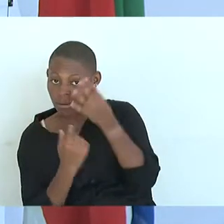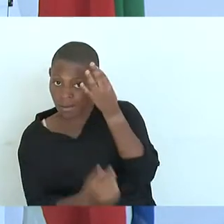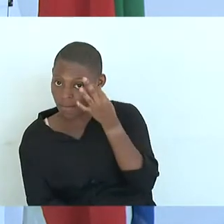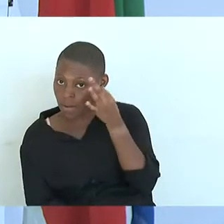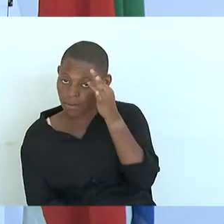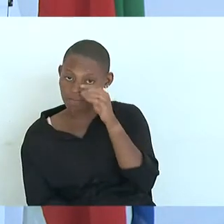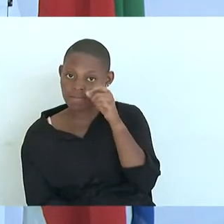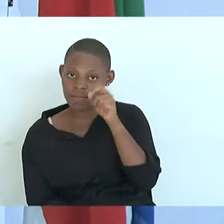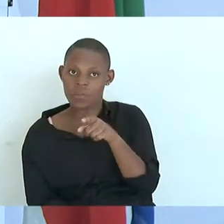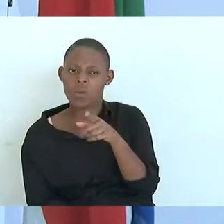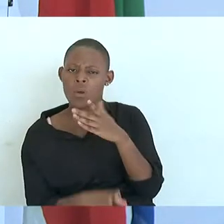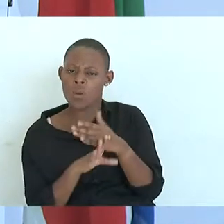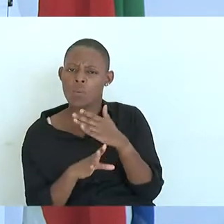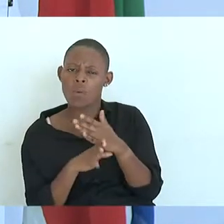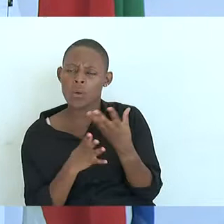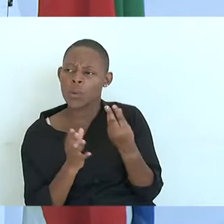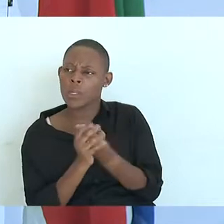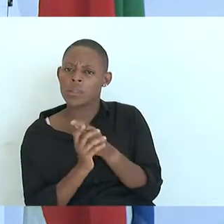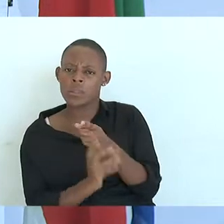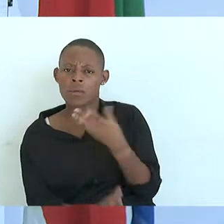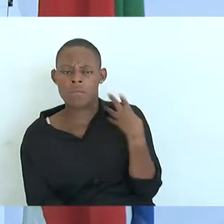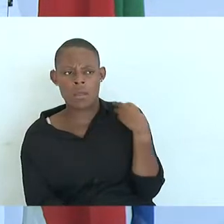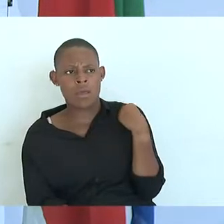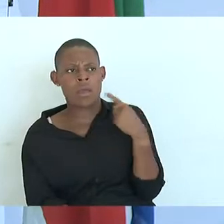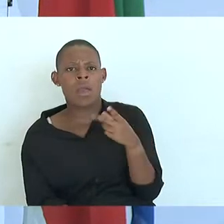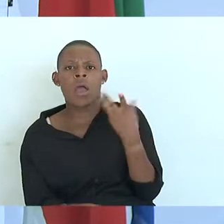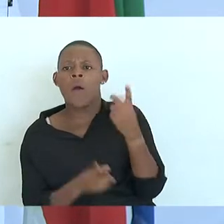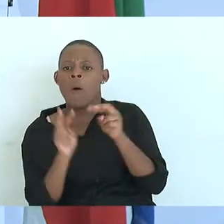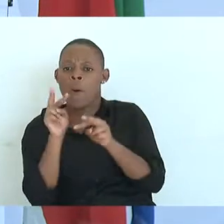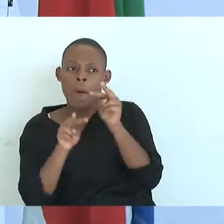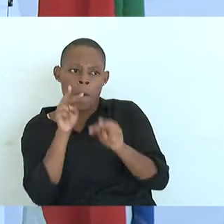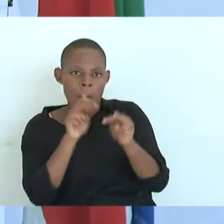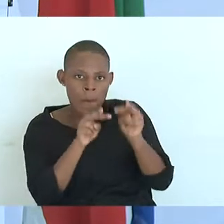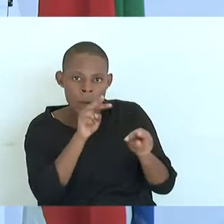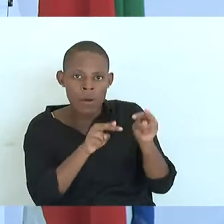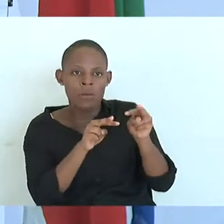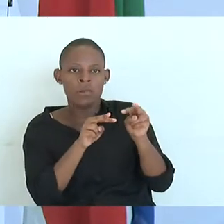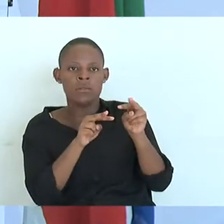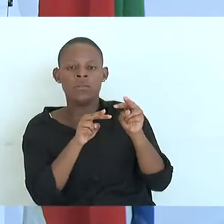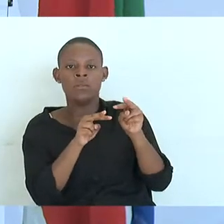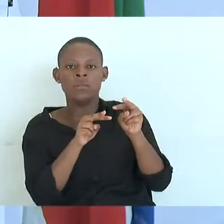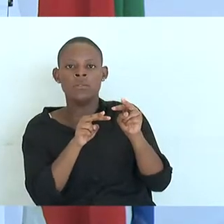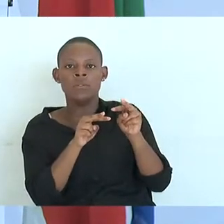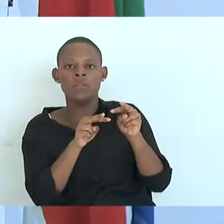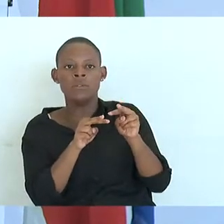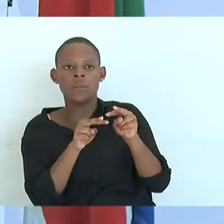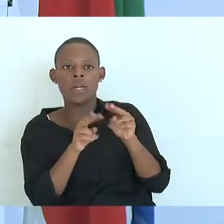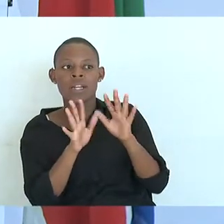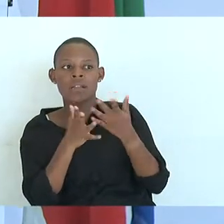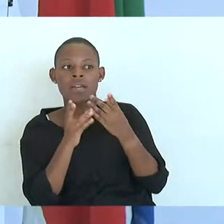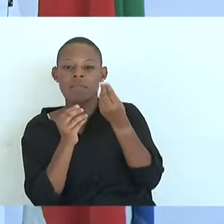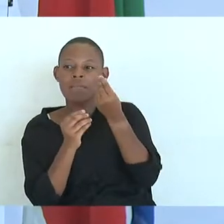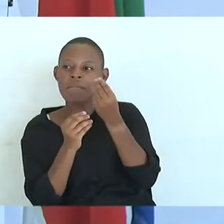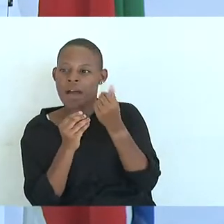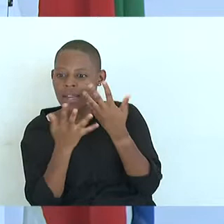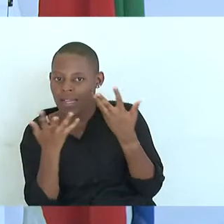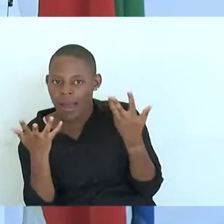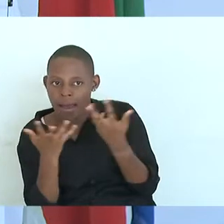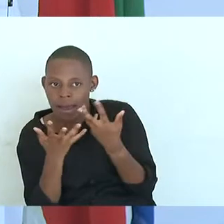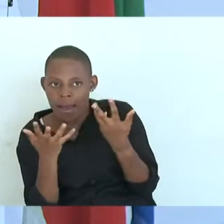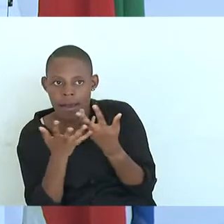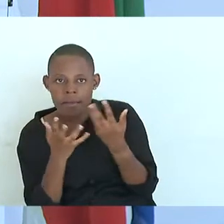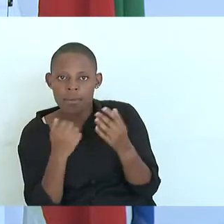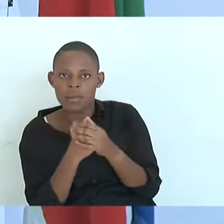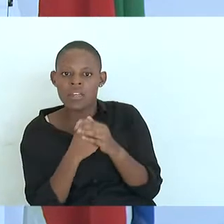the minister on monitoring and evaluation and follow the money. Follow the